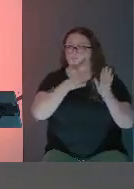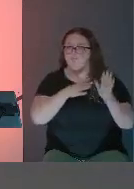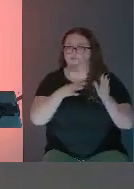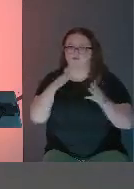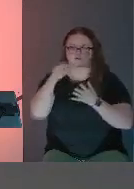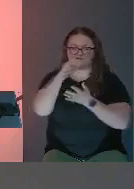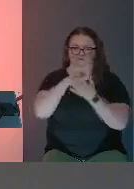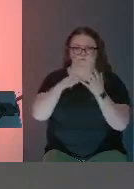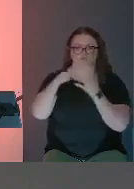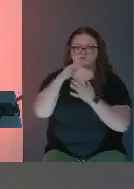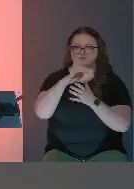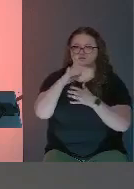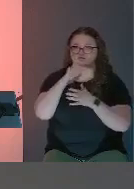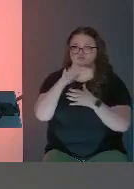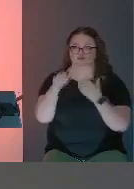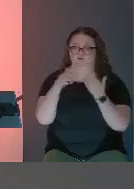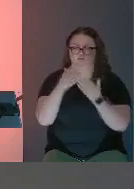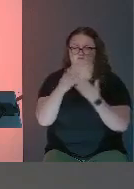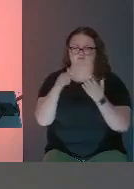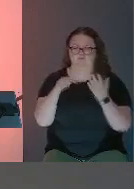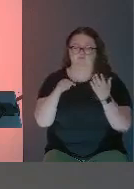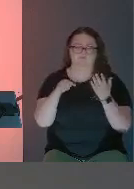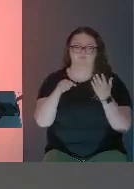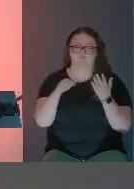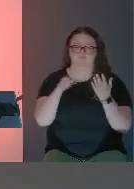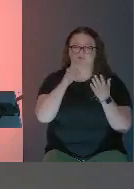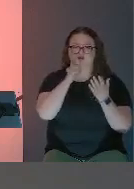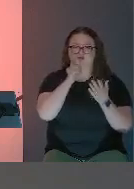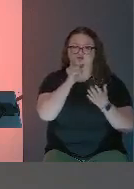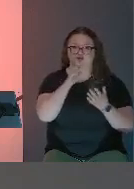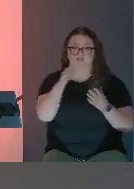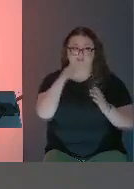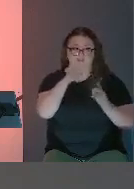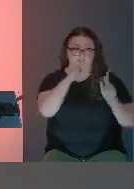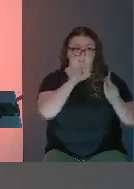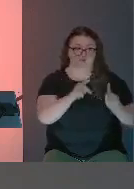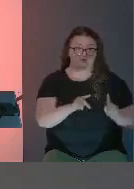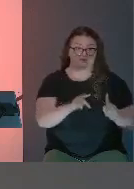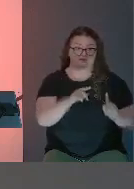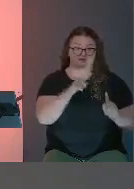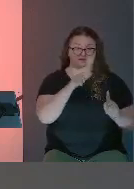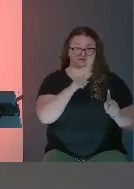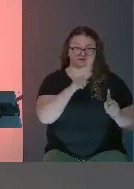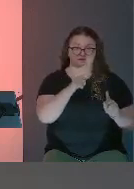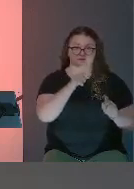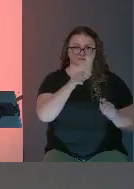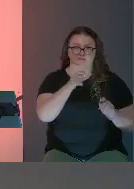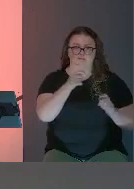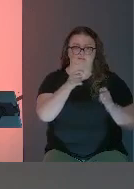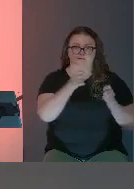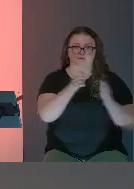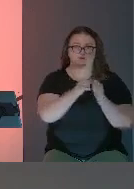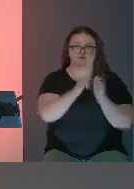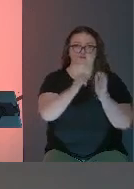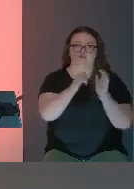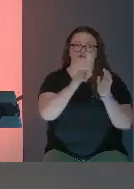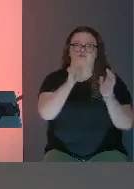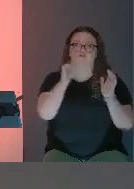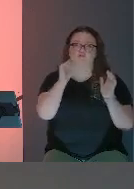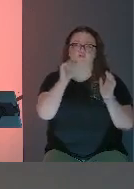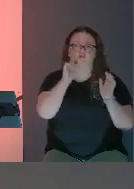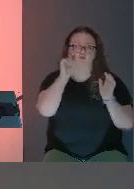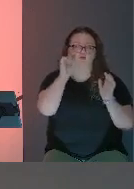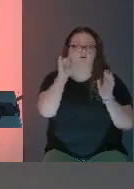confusion and all this subjectivity, and this person who obviously is dealing with some gender identity